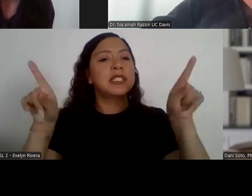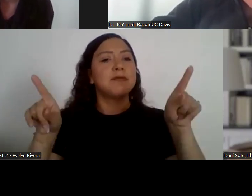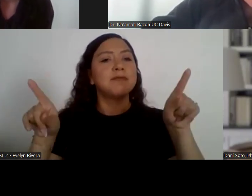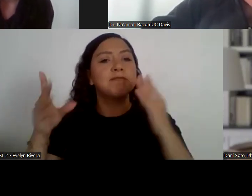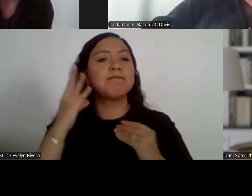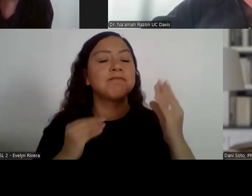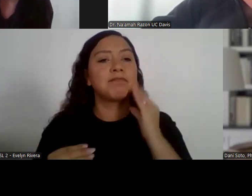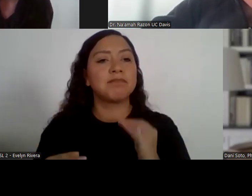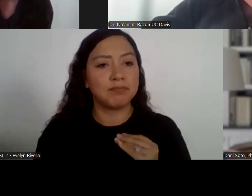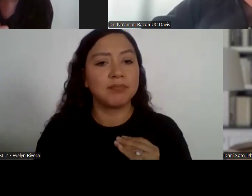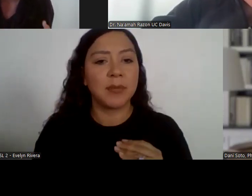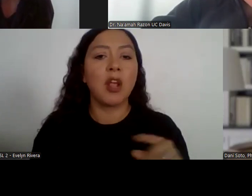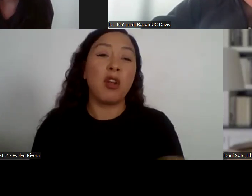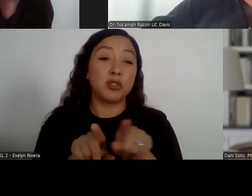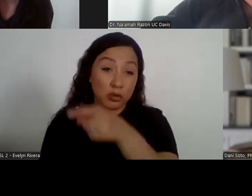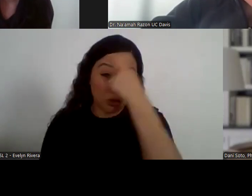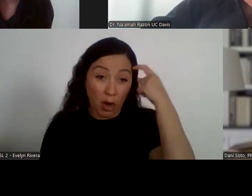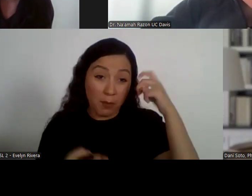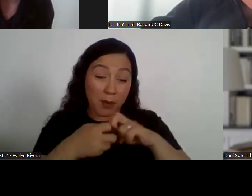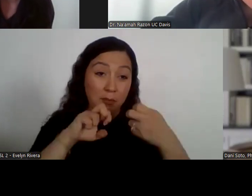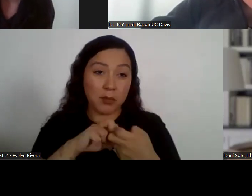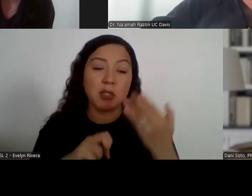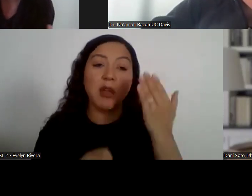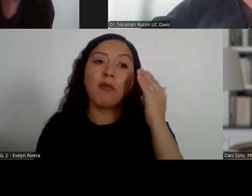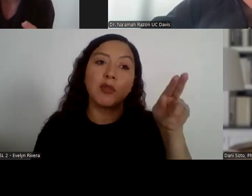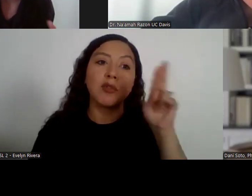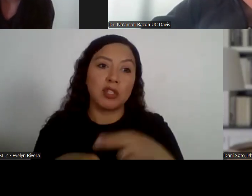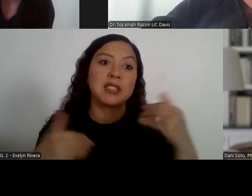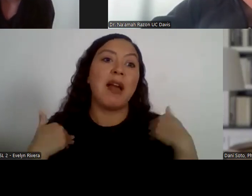how issues of trauma, which come up in obviously in both groups,